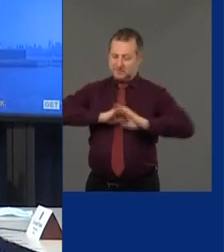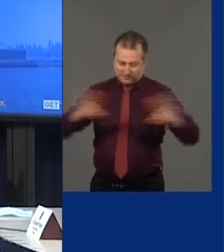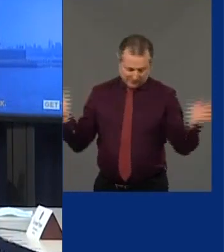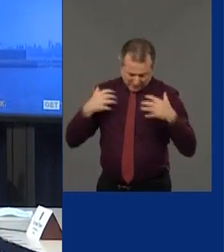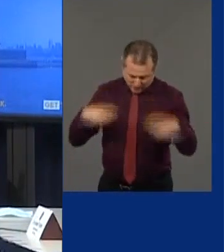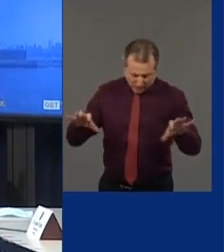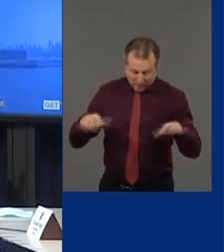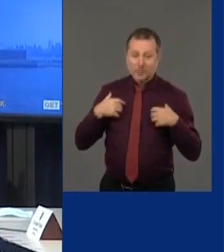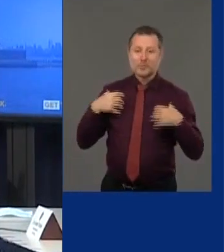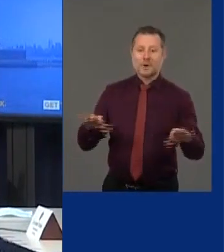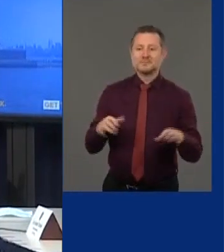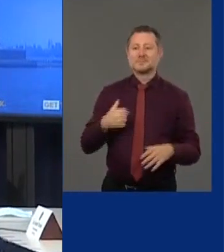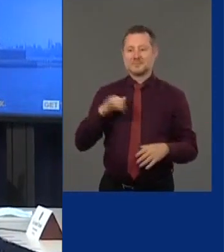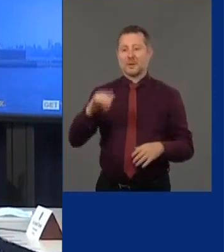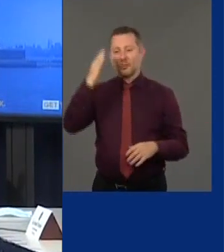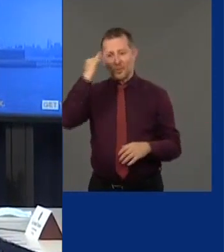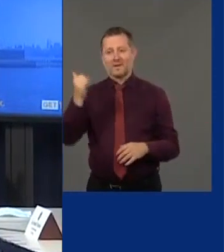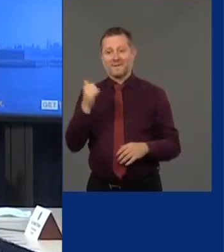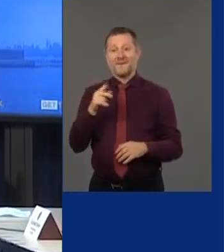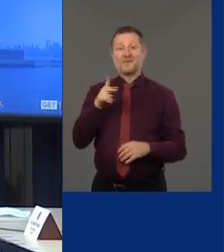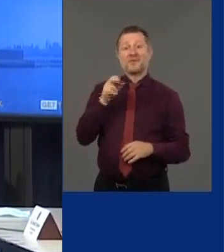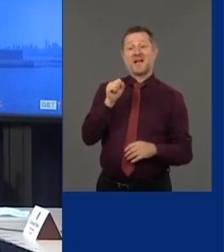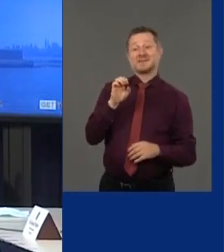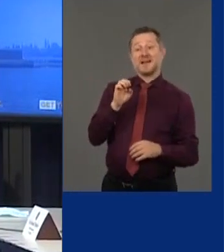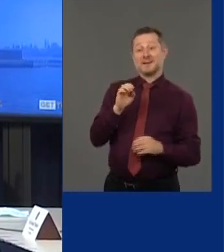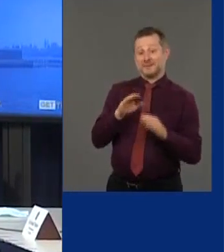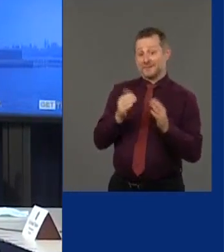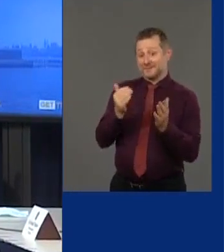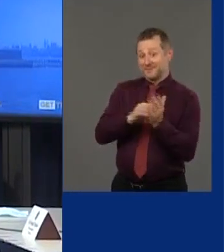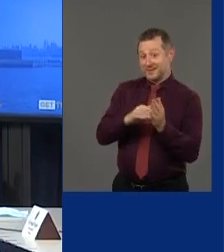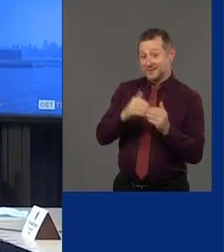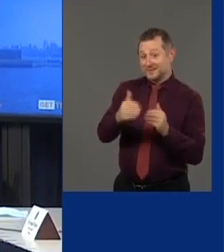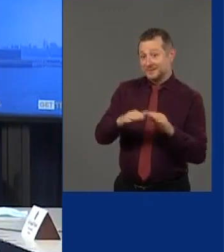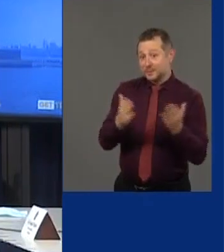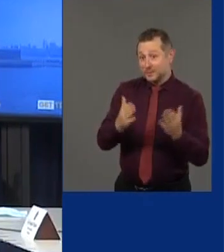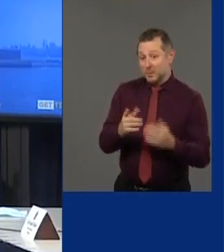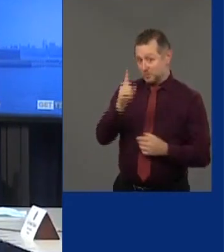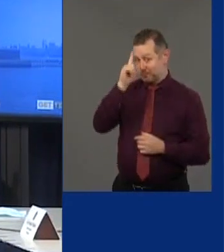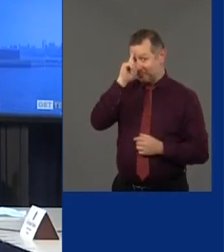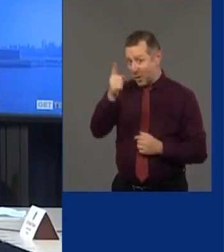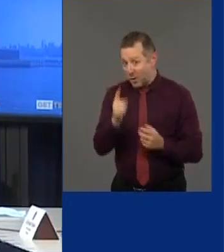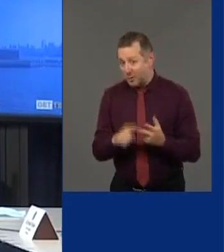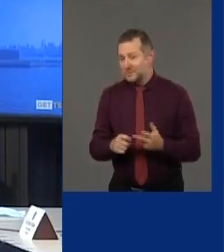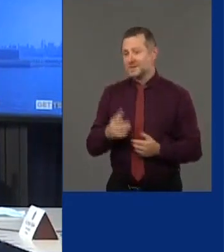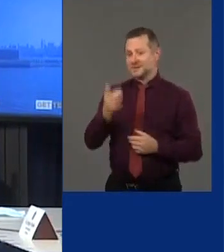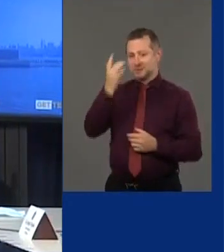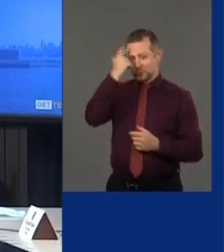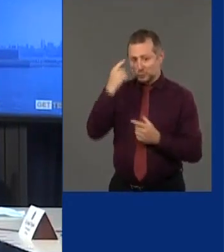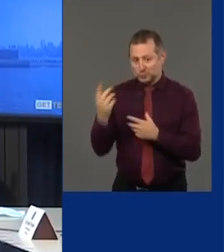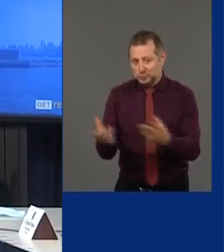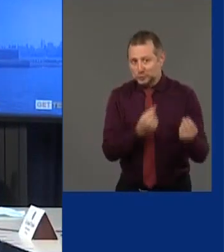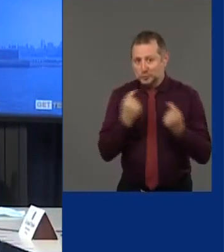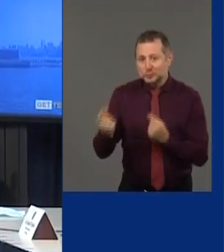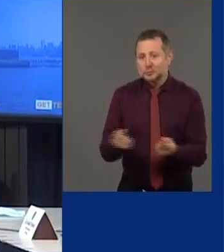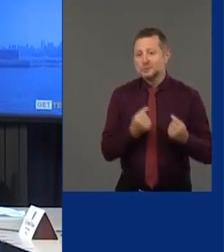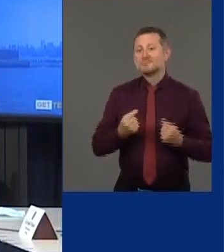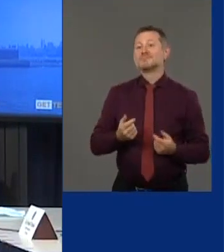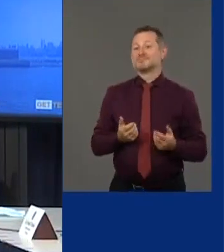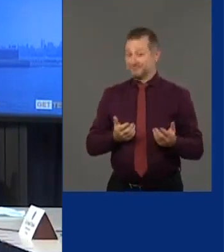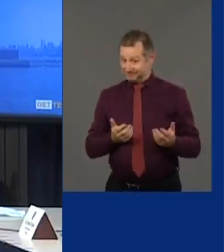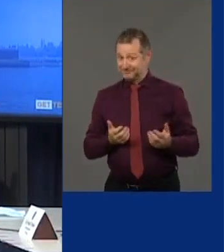why the phased reopening, staying smart, staying disciplined, and that's why this